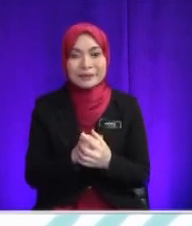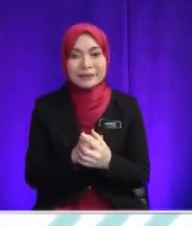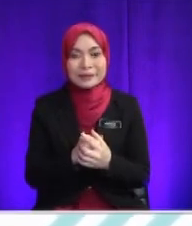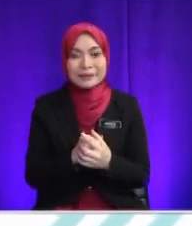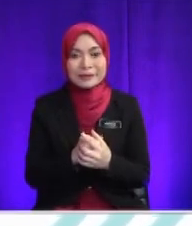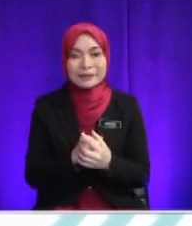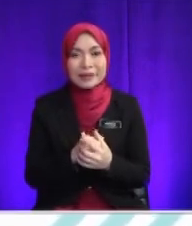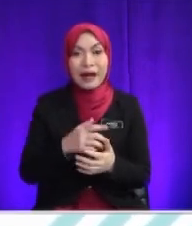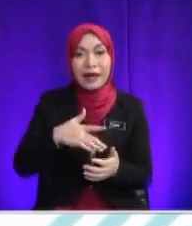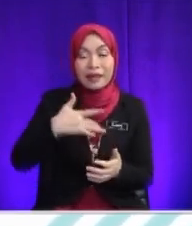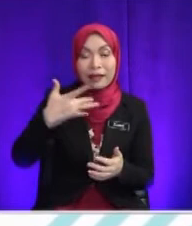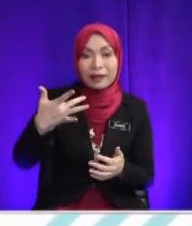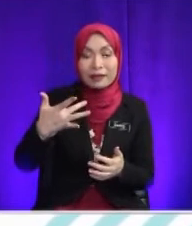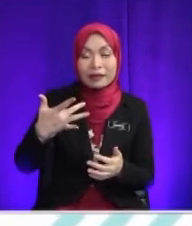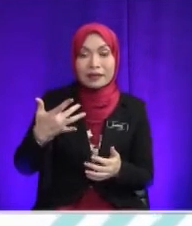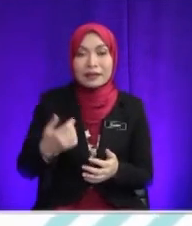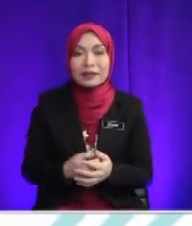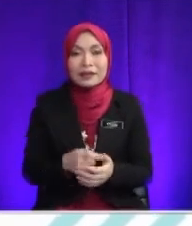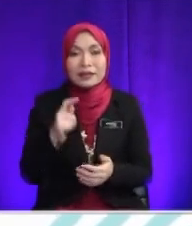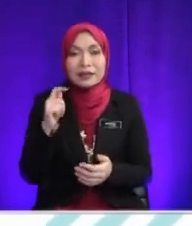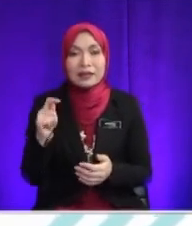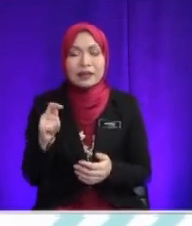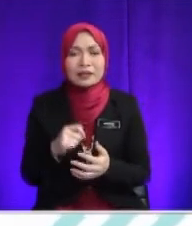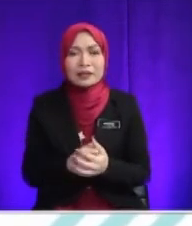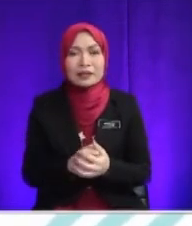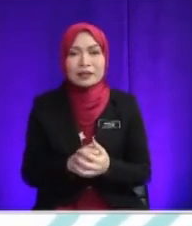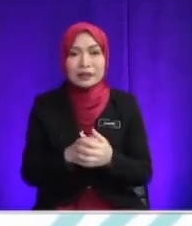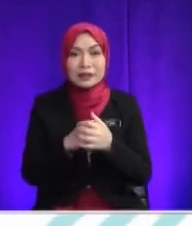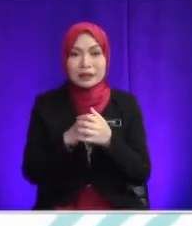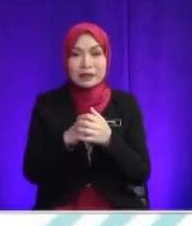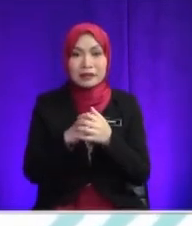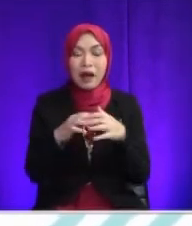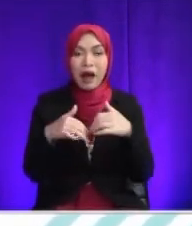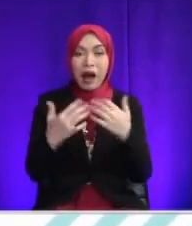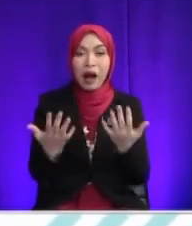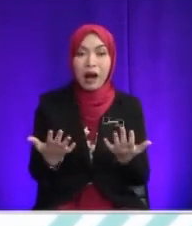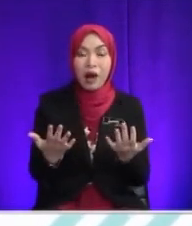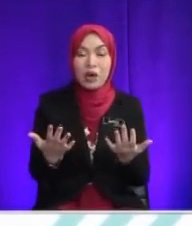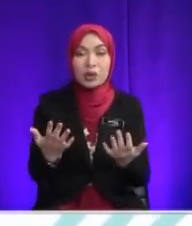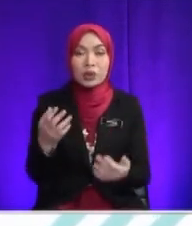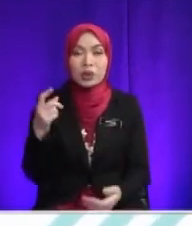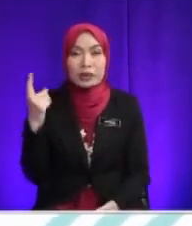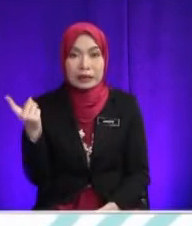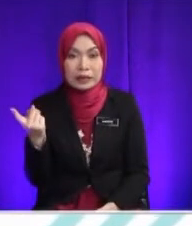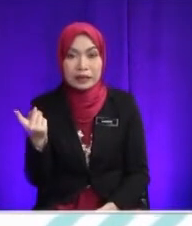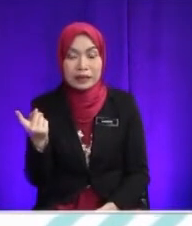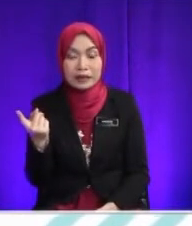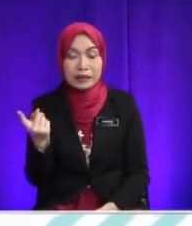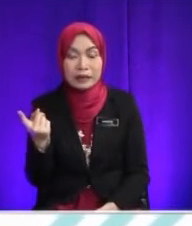people don't accept. So maybe she's talking about the way she is treated. Okay, so that is the keyword from the question. And then you answer